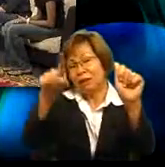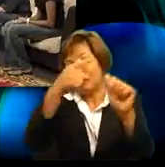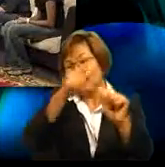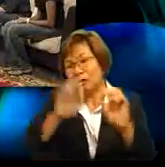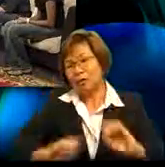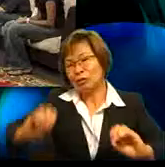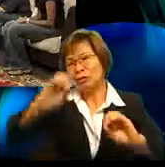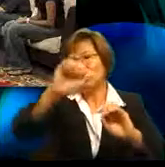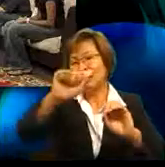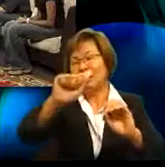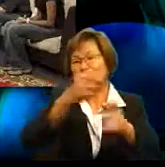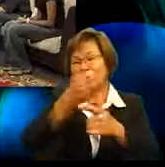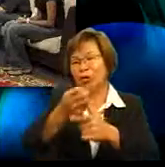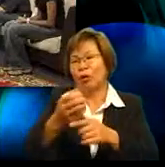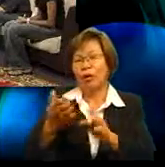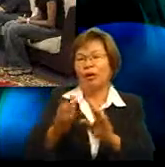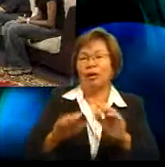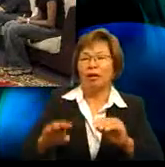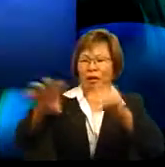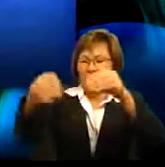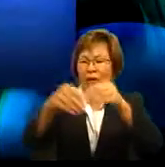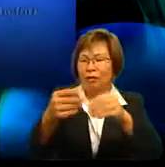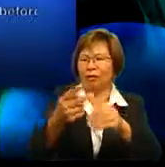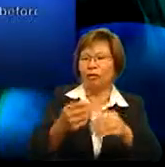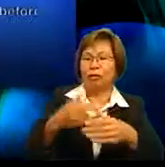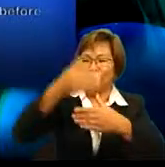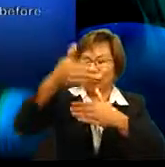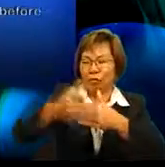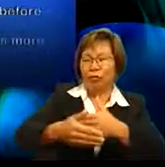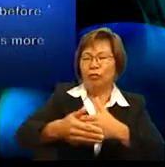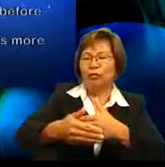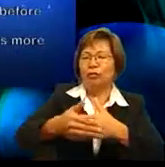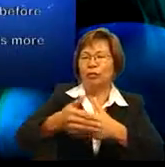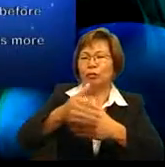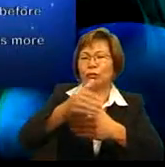is no article a or an in front of the word book.